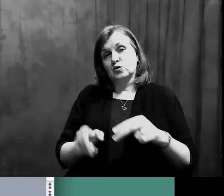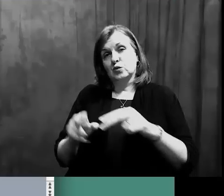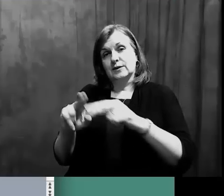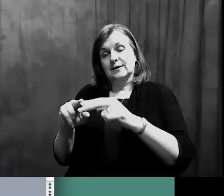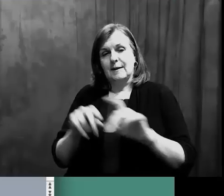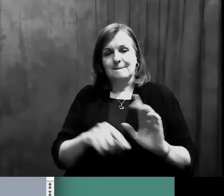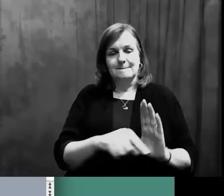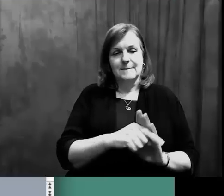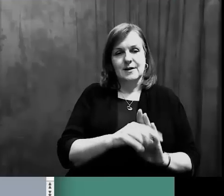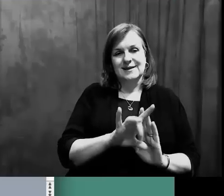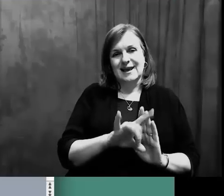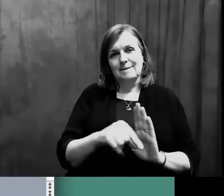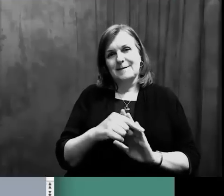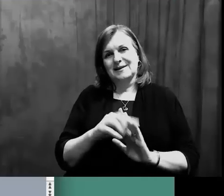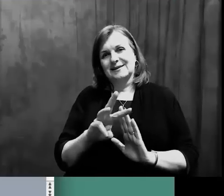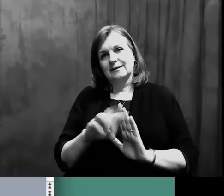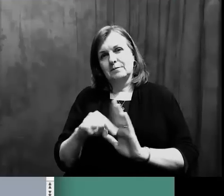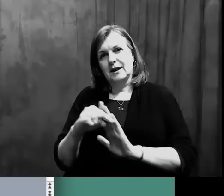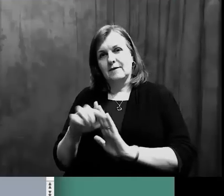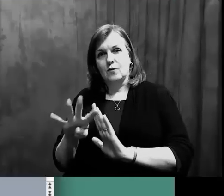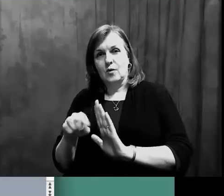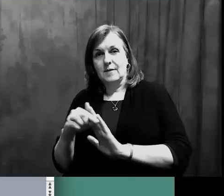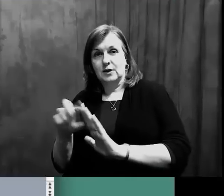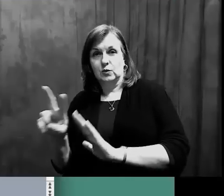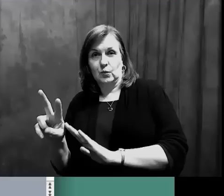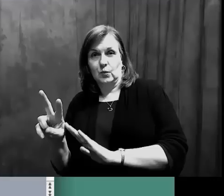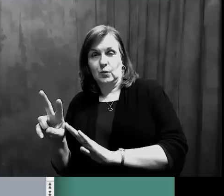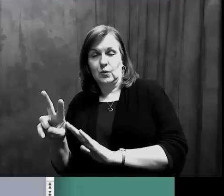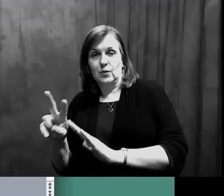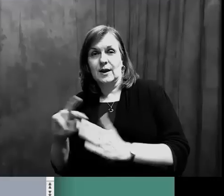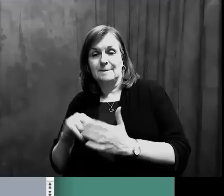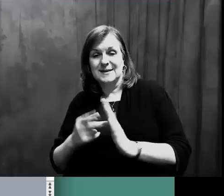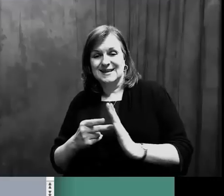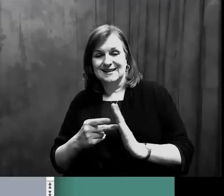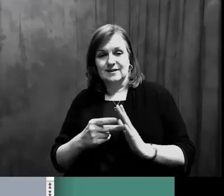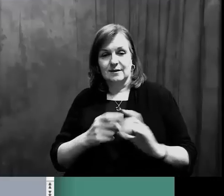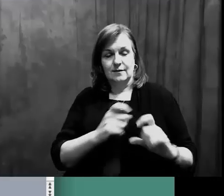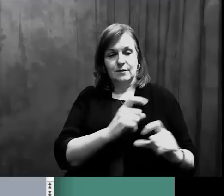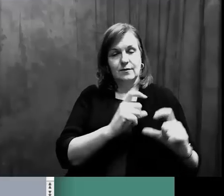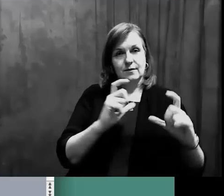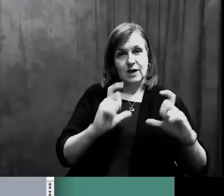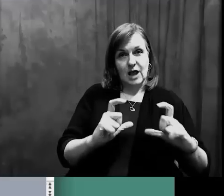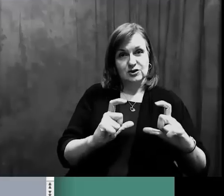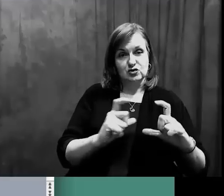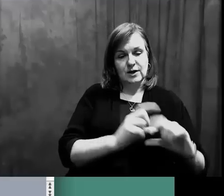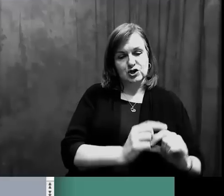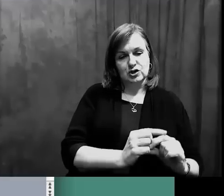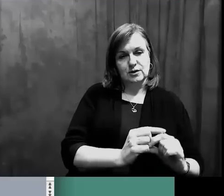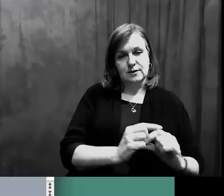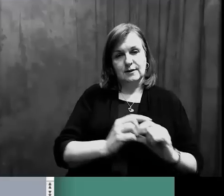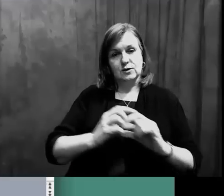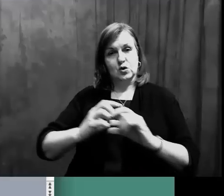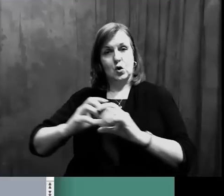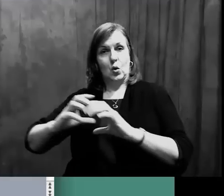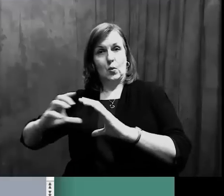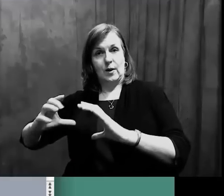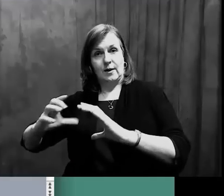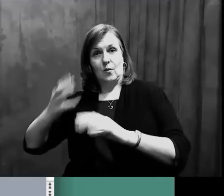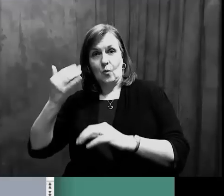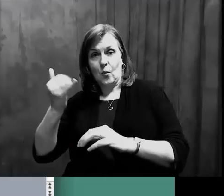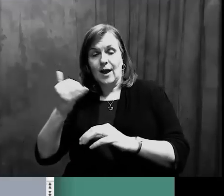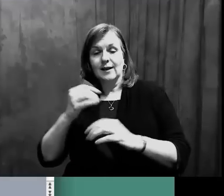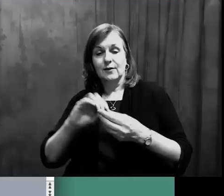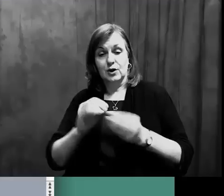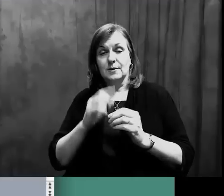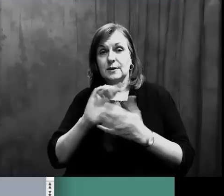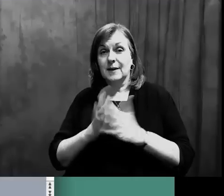right. Keep in mind the -8, -6, -4, -2, that's increasing